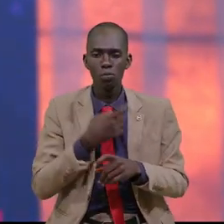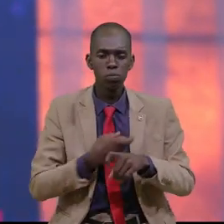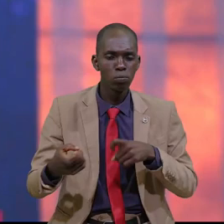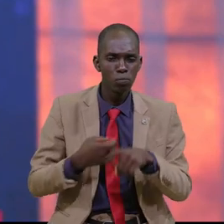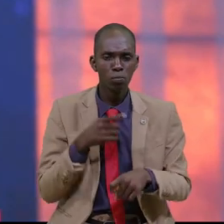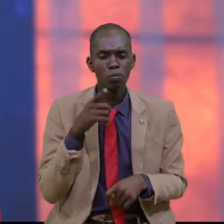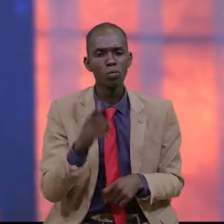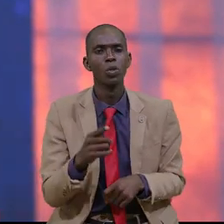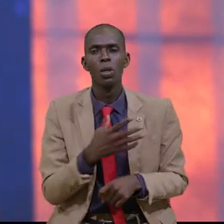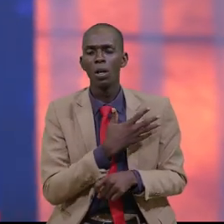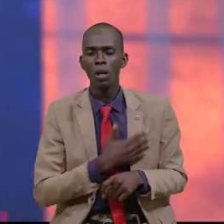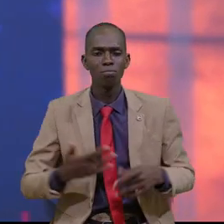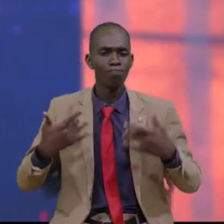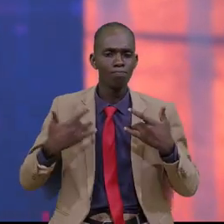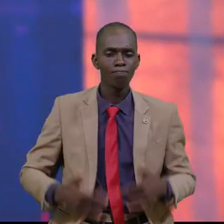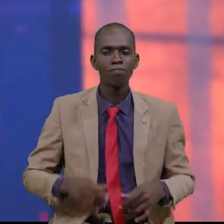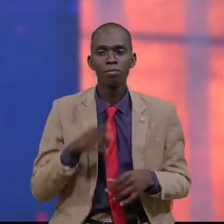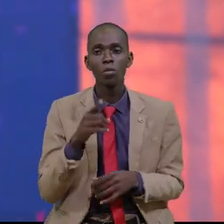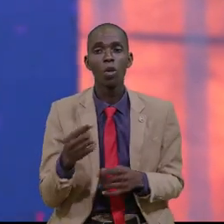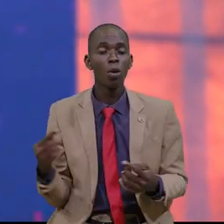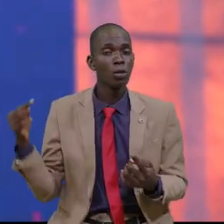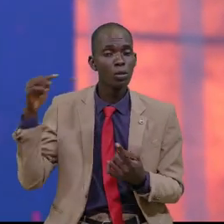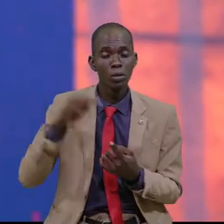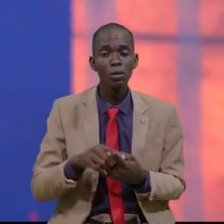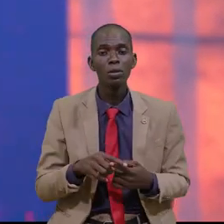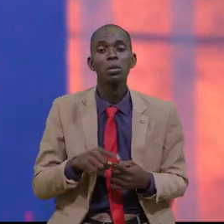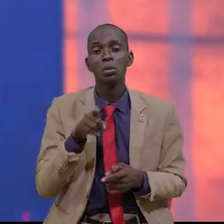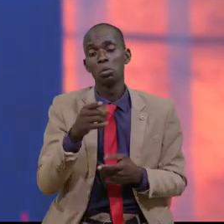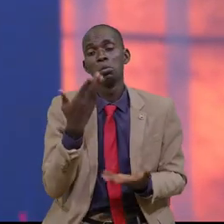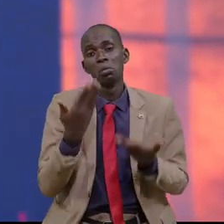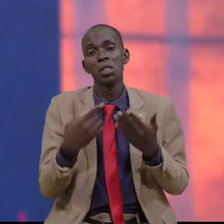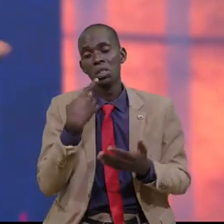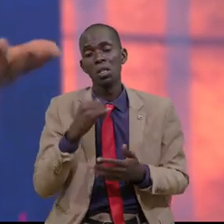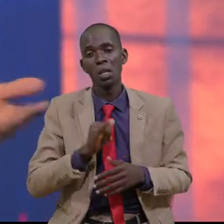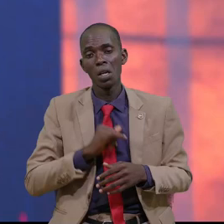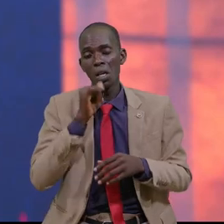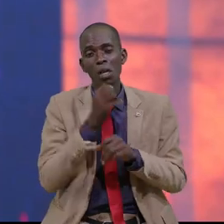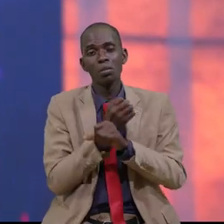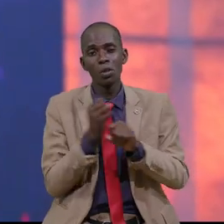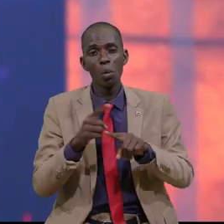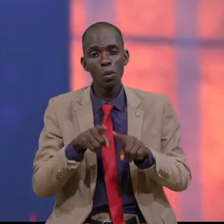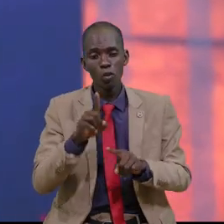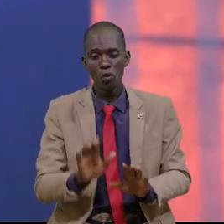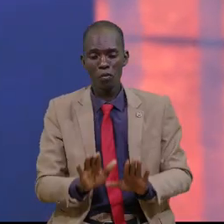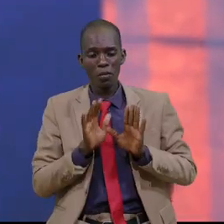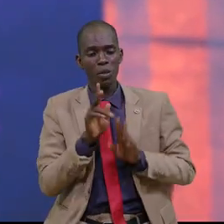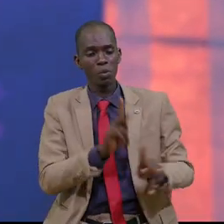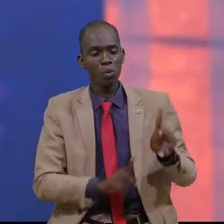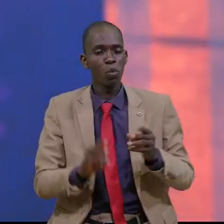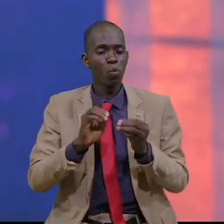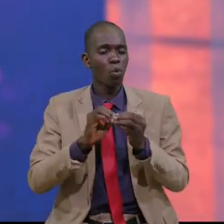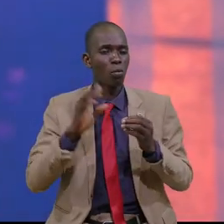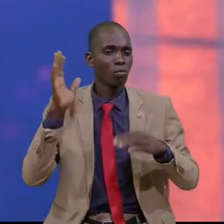down until, even though you claim to be saved, you fear them so much and you remain